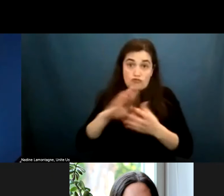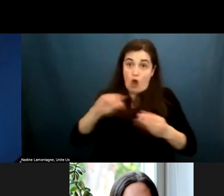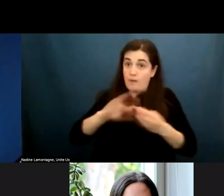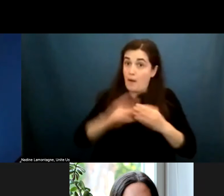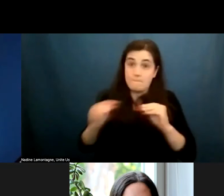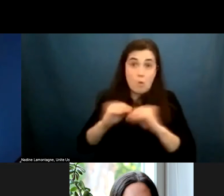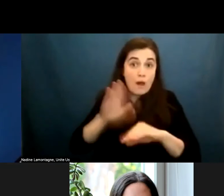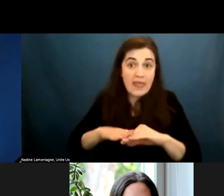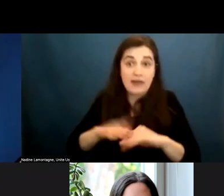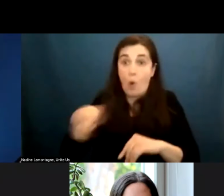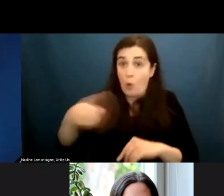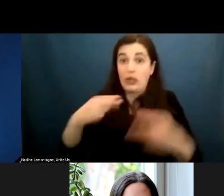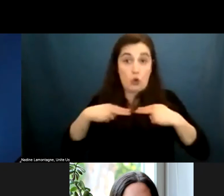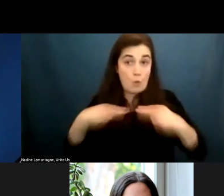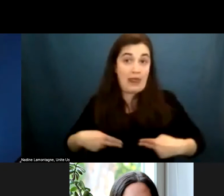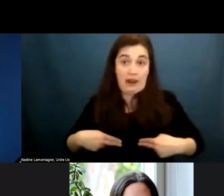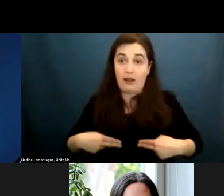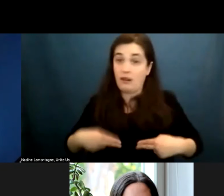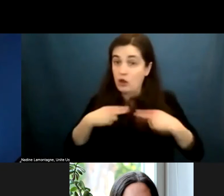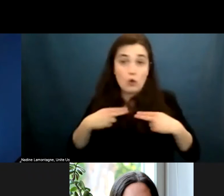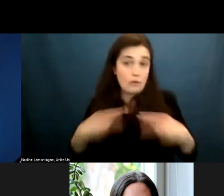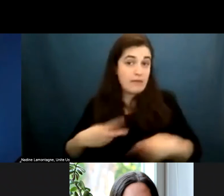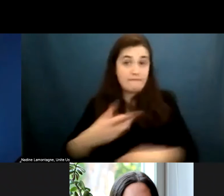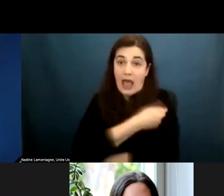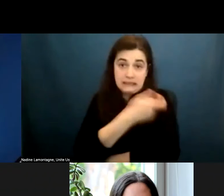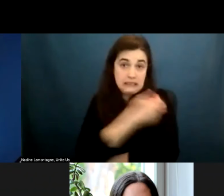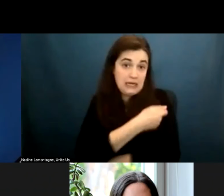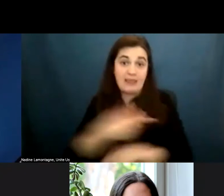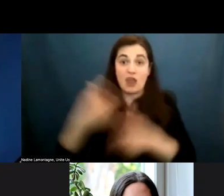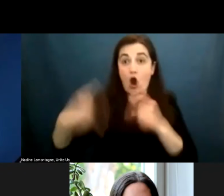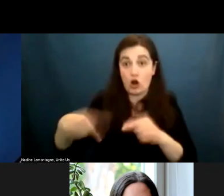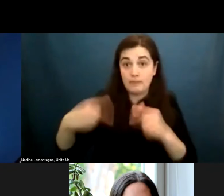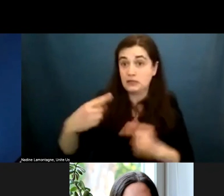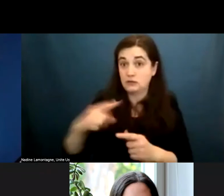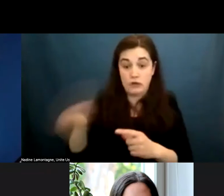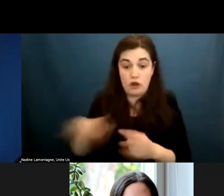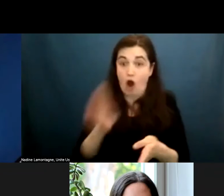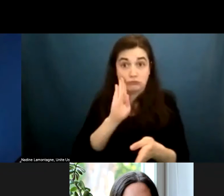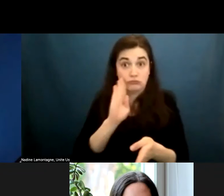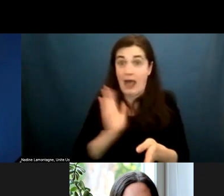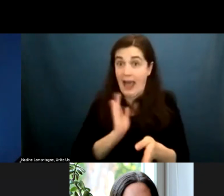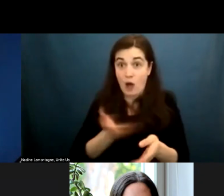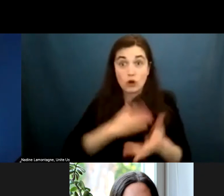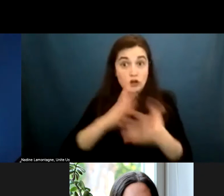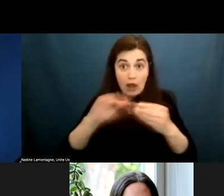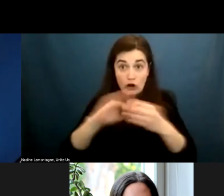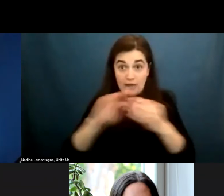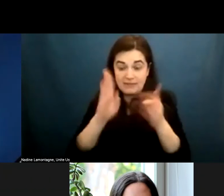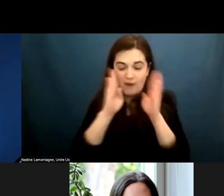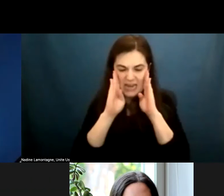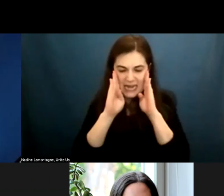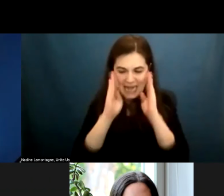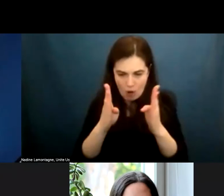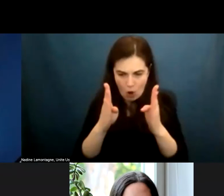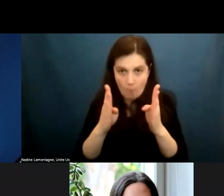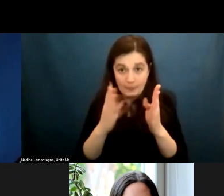scope of practice arguments either. Our channel is very narrow and very deep, but